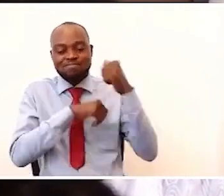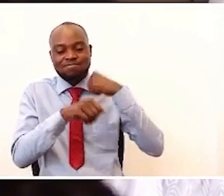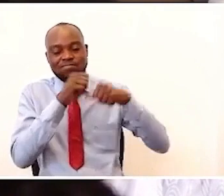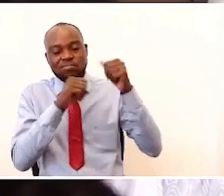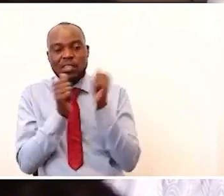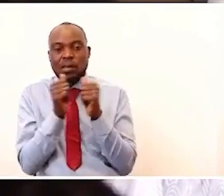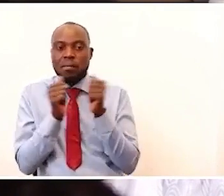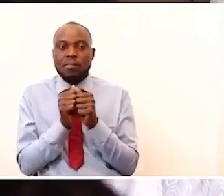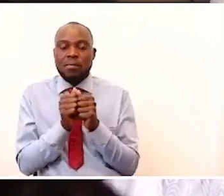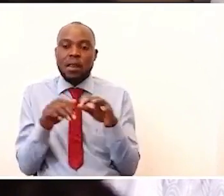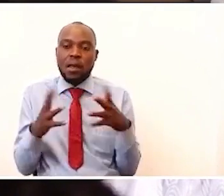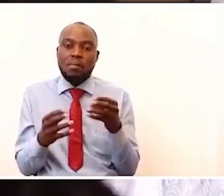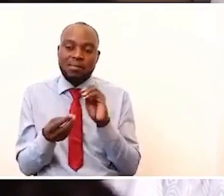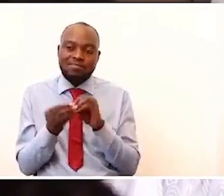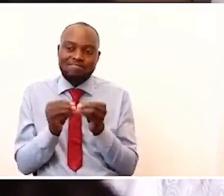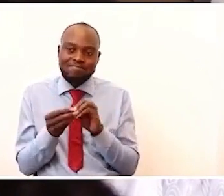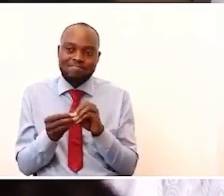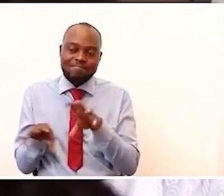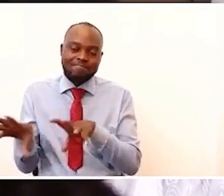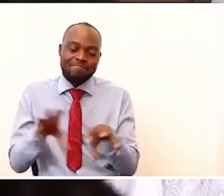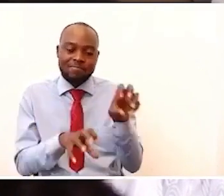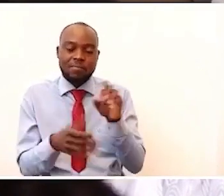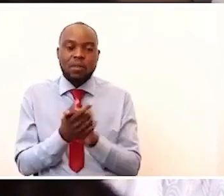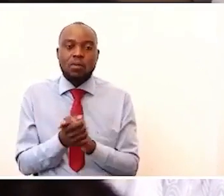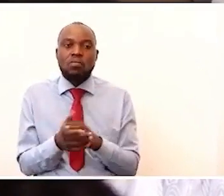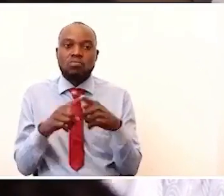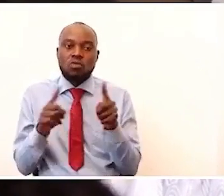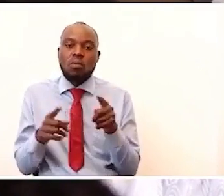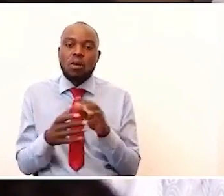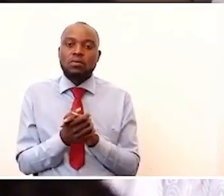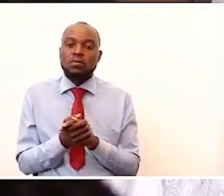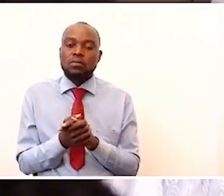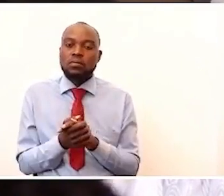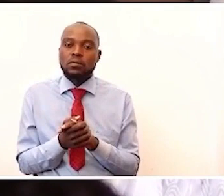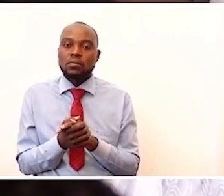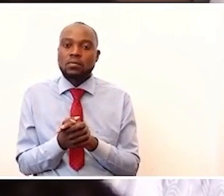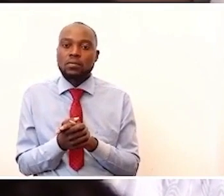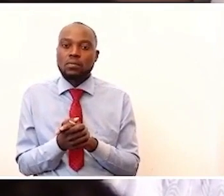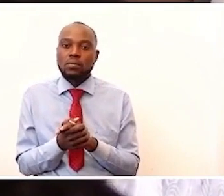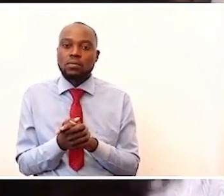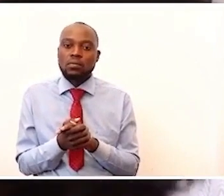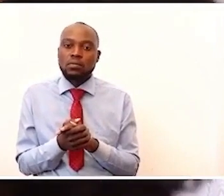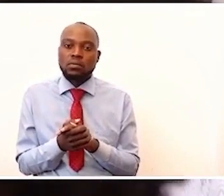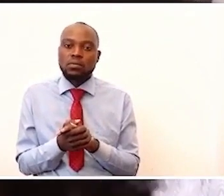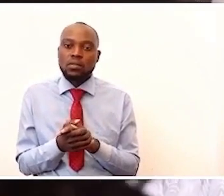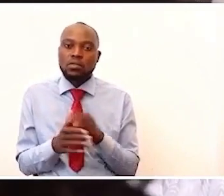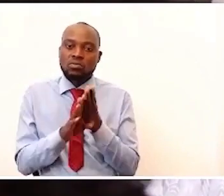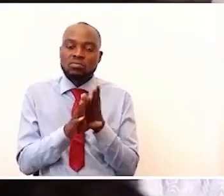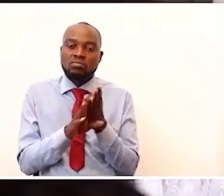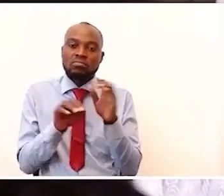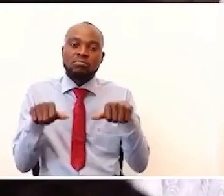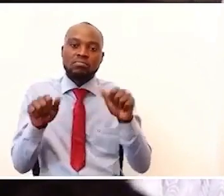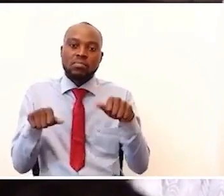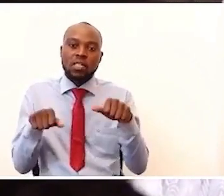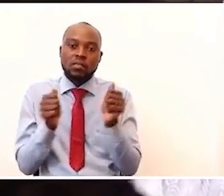always fought against colonialism, neo-colonialism, and all that stuff. And of course, for most